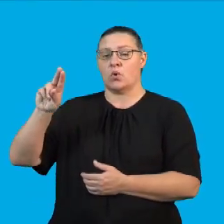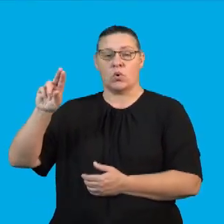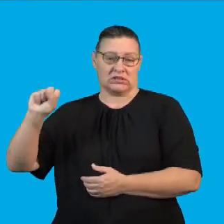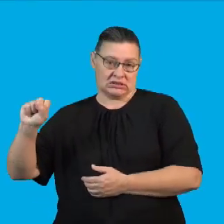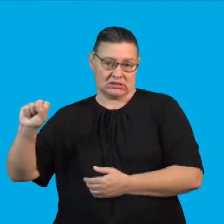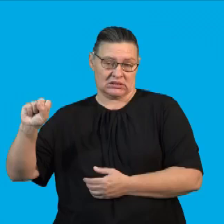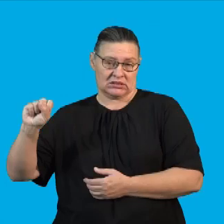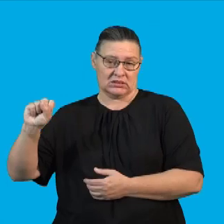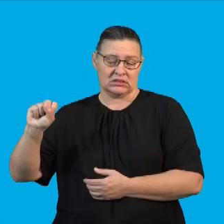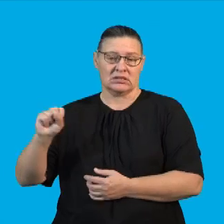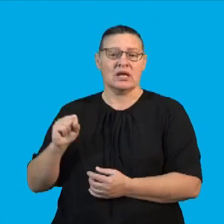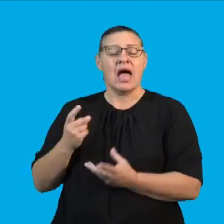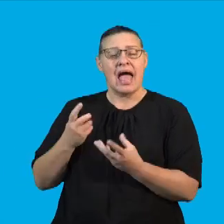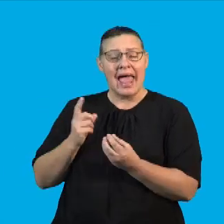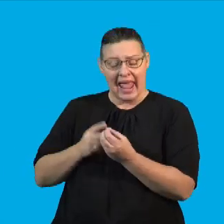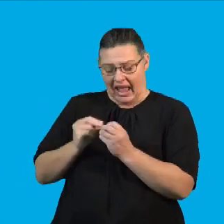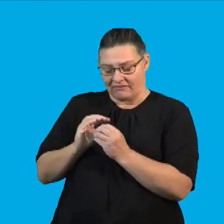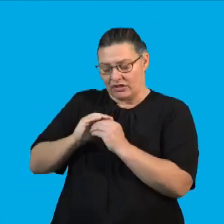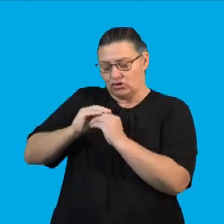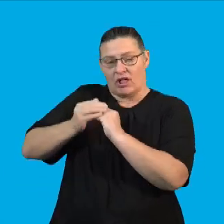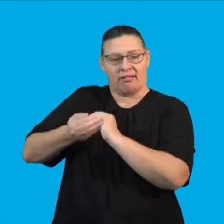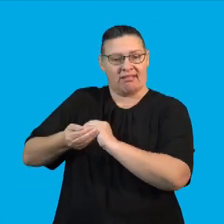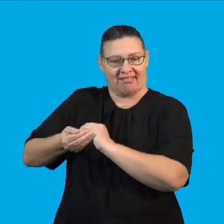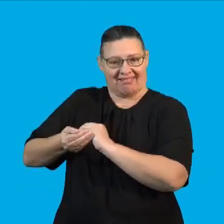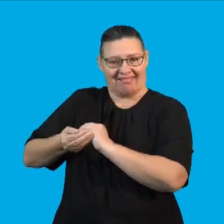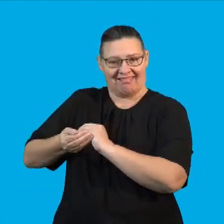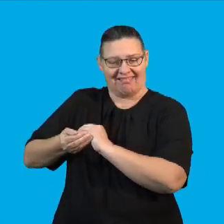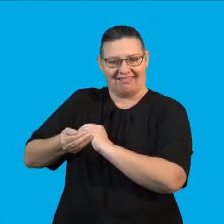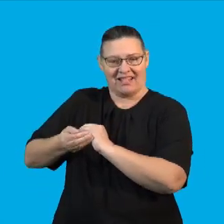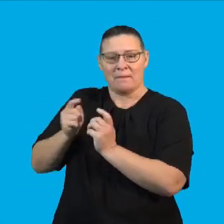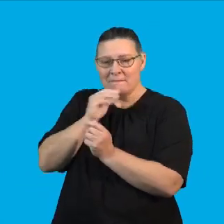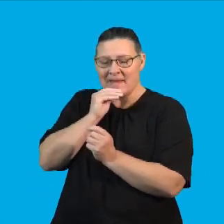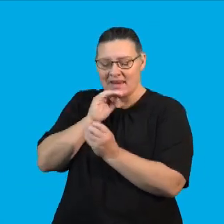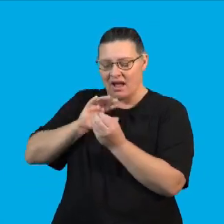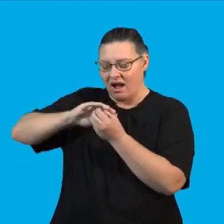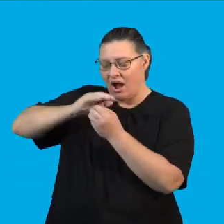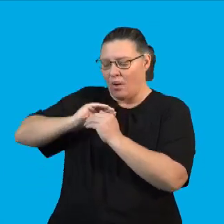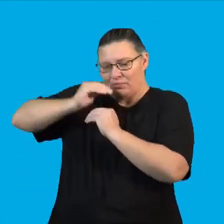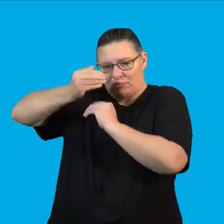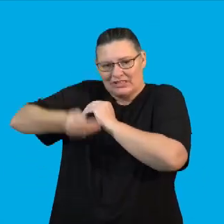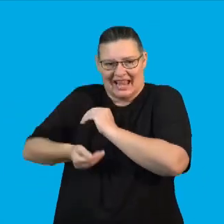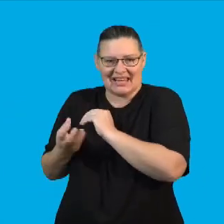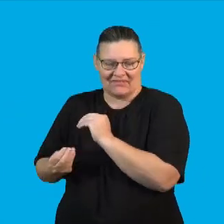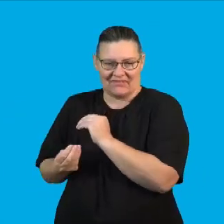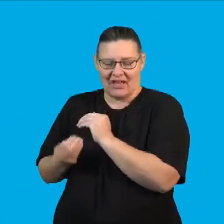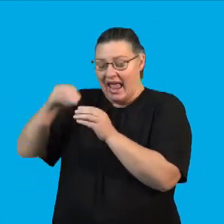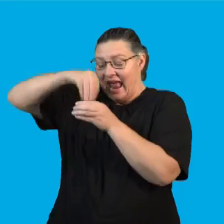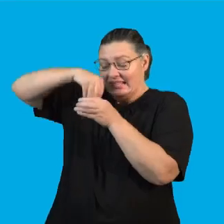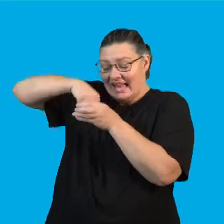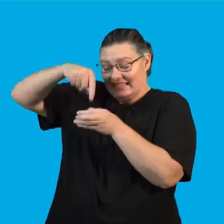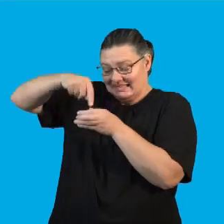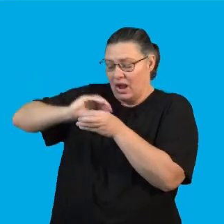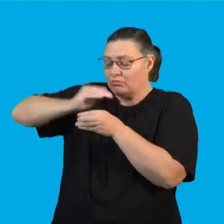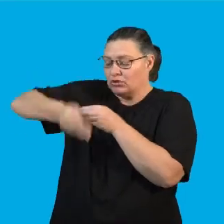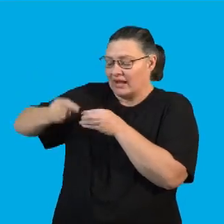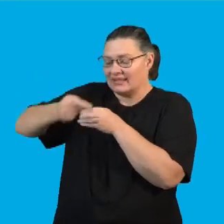oviparous. Eggs with shells are laid, so they are protected. In other words, the content